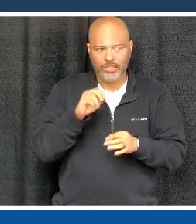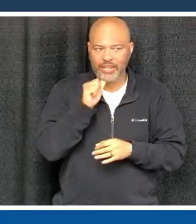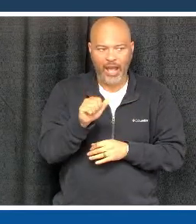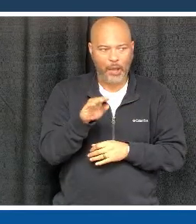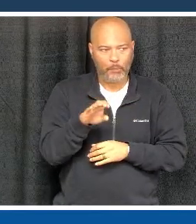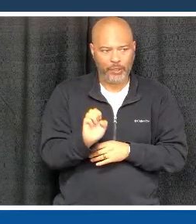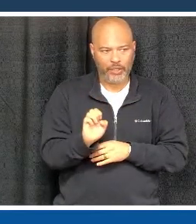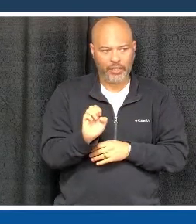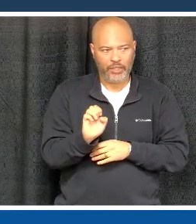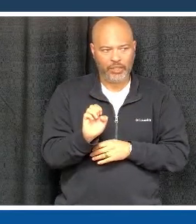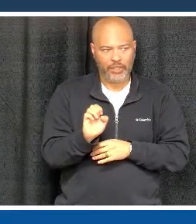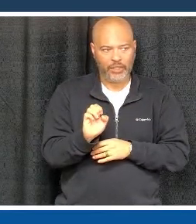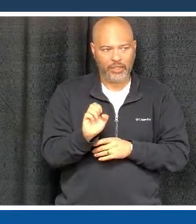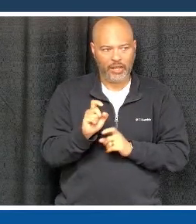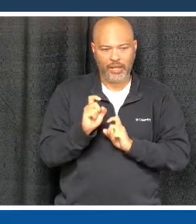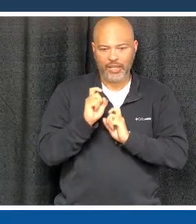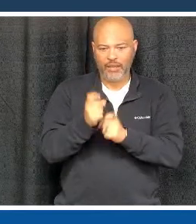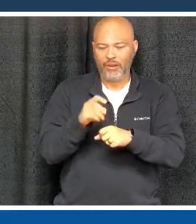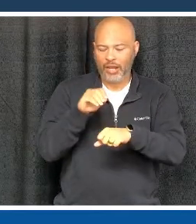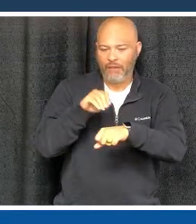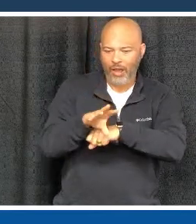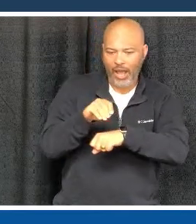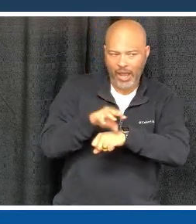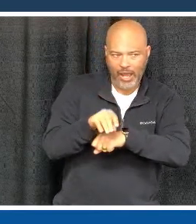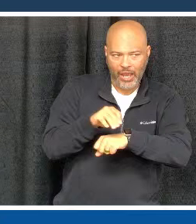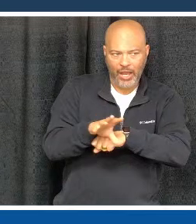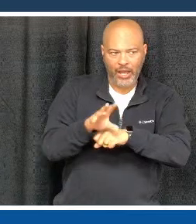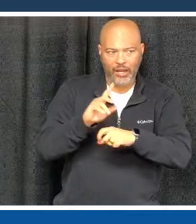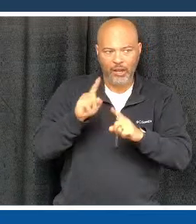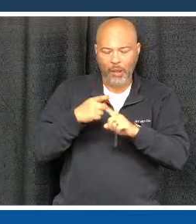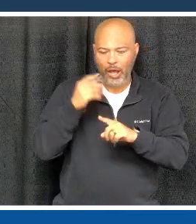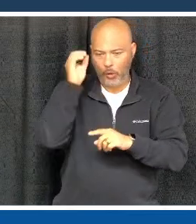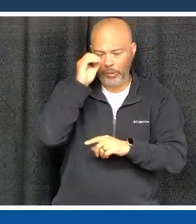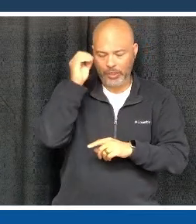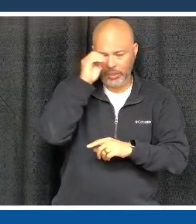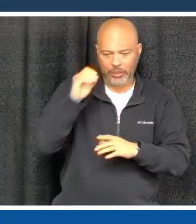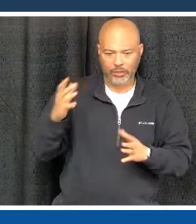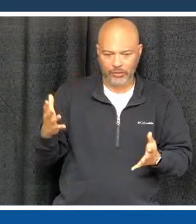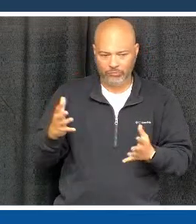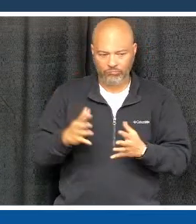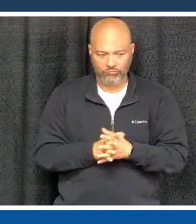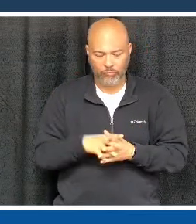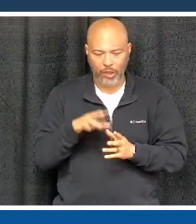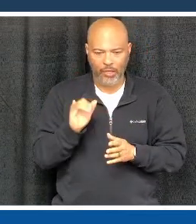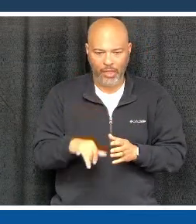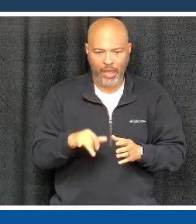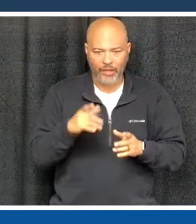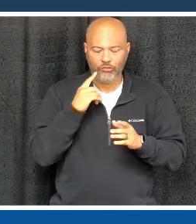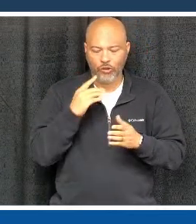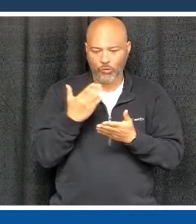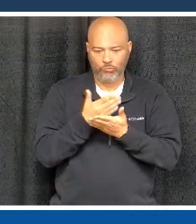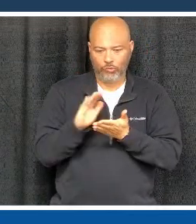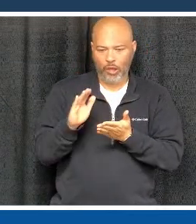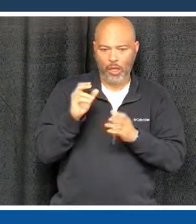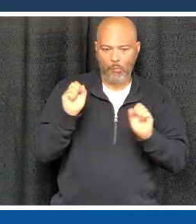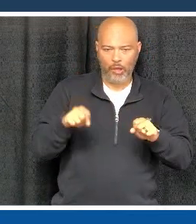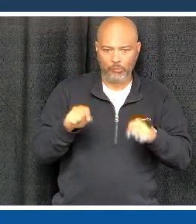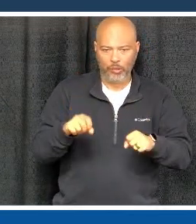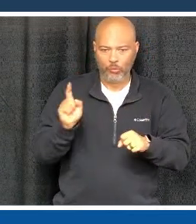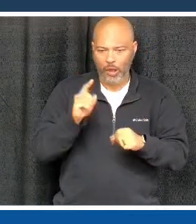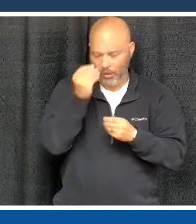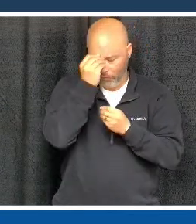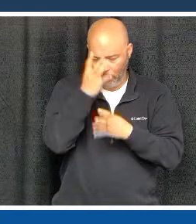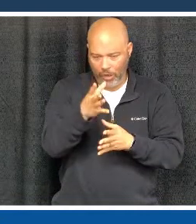be issuing advisory or prospective ethics opinions. Again, this is to eliminate the possibility where